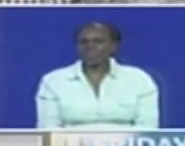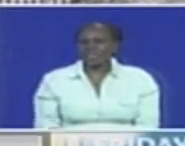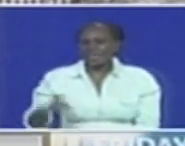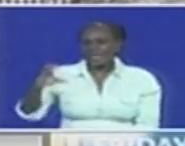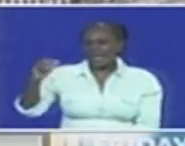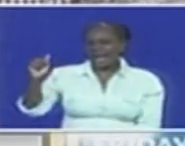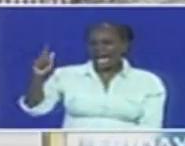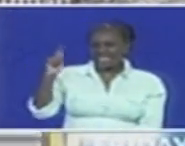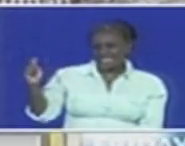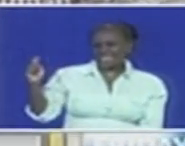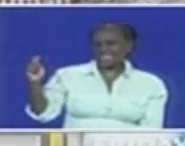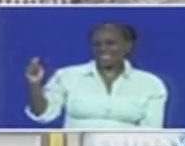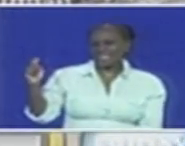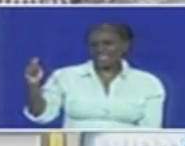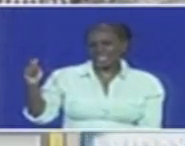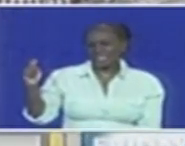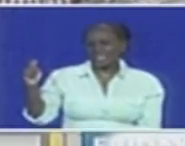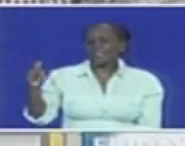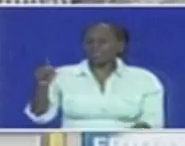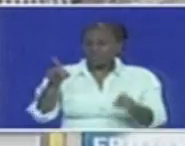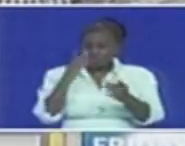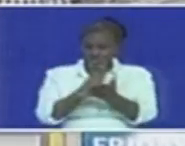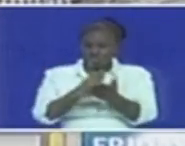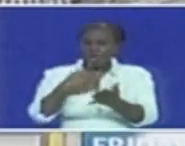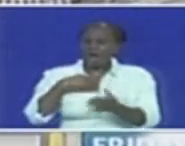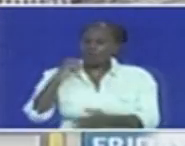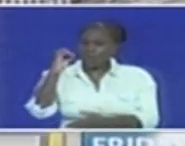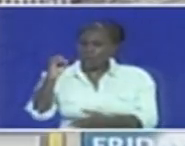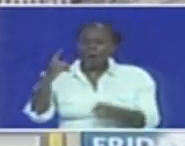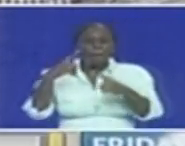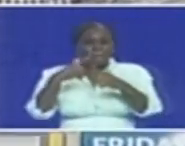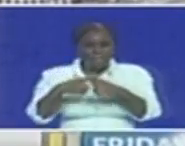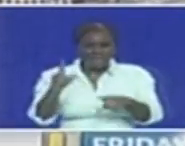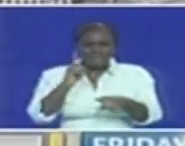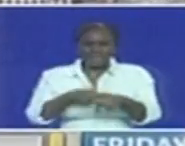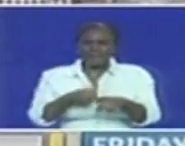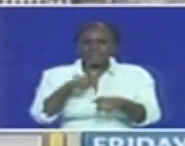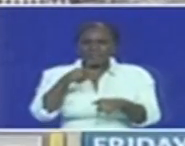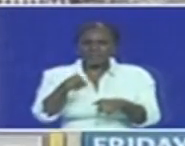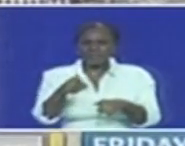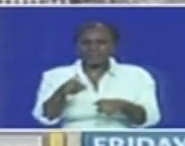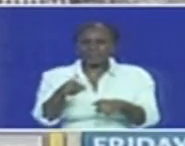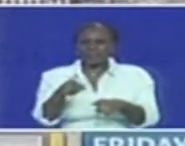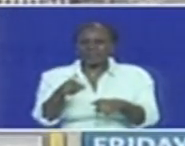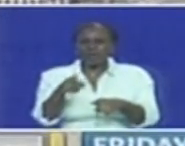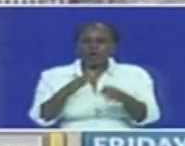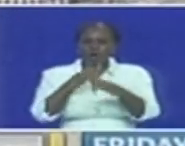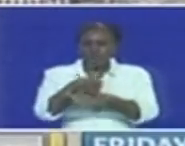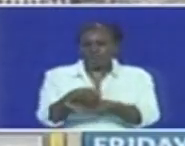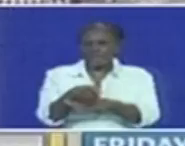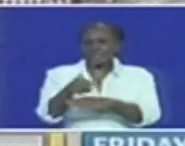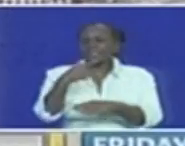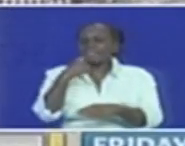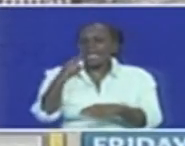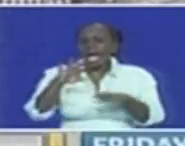Catholic, Catholic. Of course, we have letter O, but by way of elision, that is eliding over that letter O, we